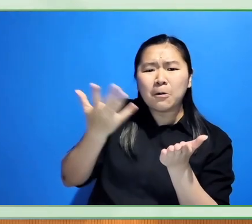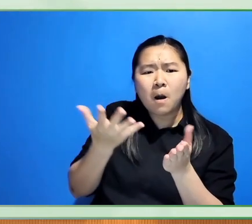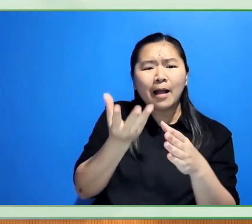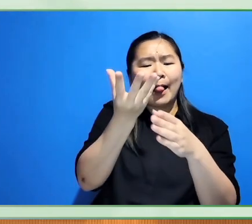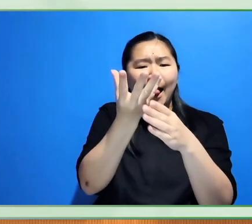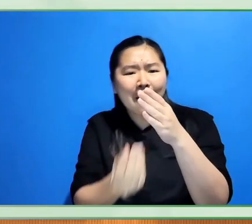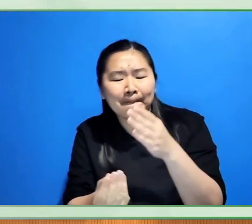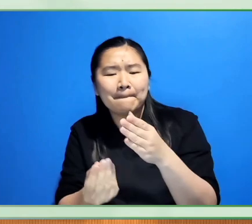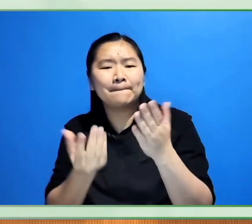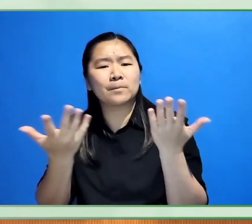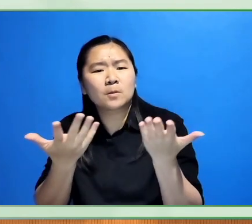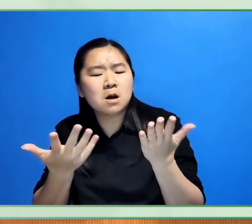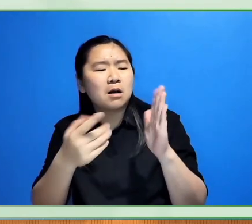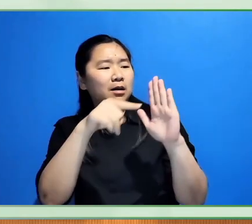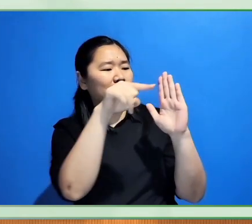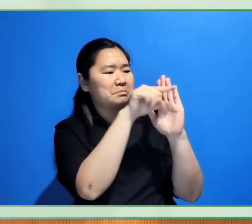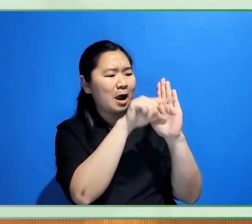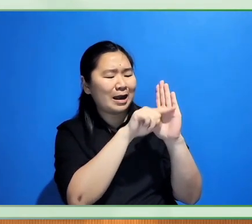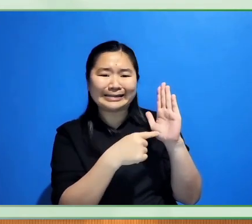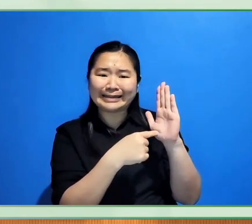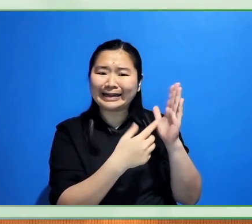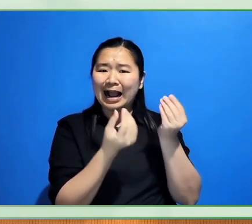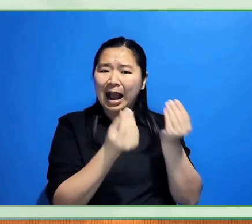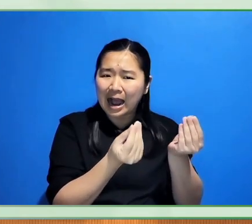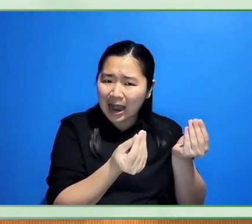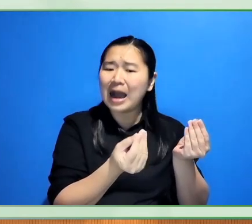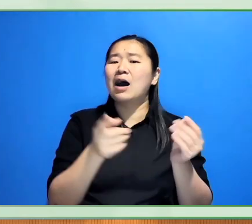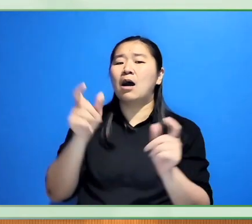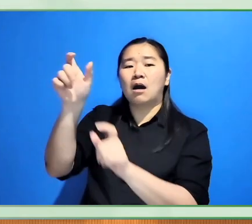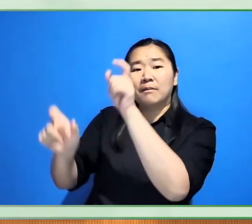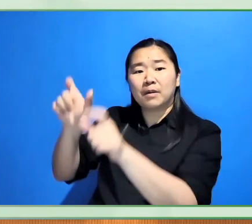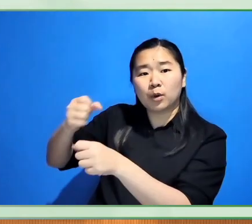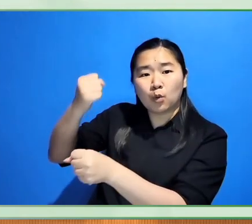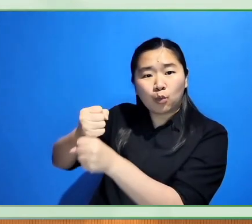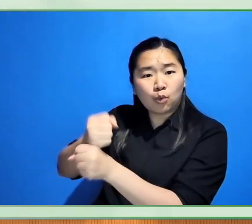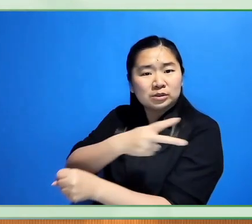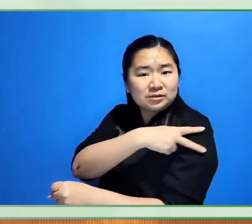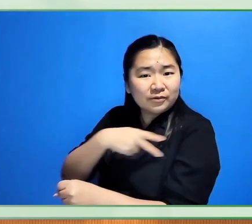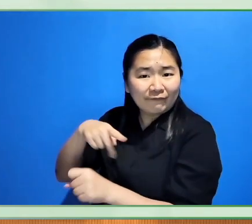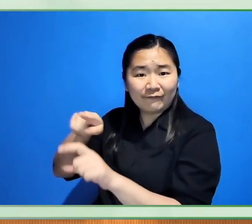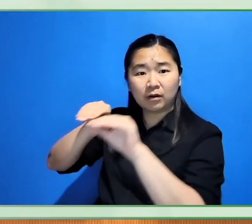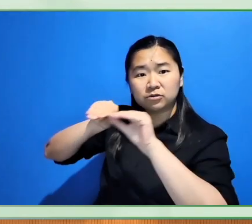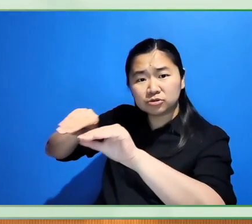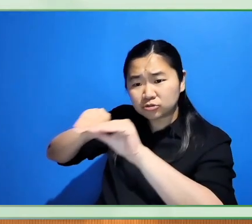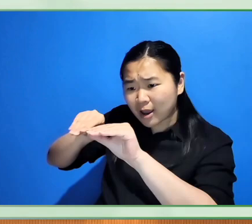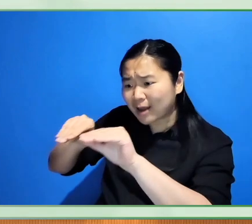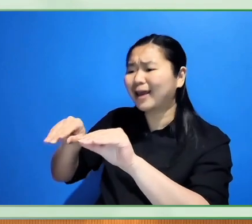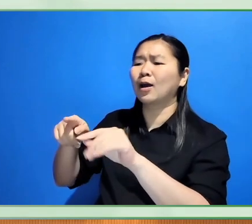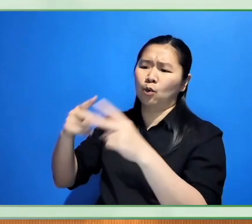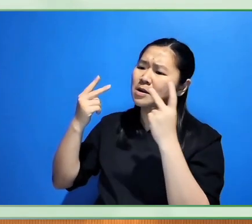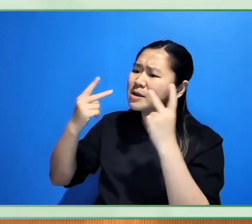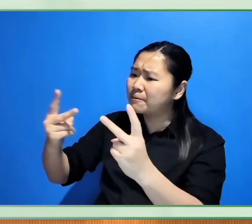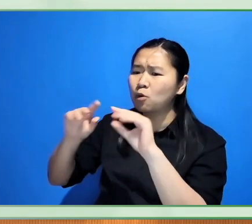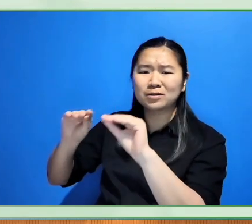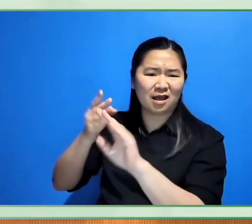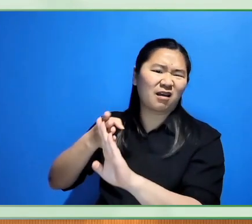But basically, we're talking about information. How do you get your information out there? partnerships with whom you work